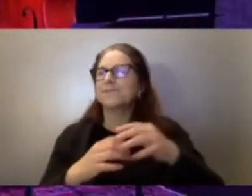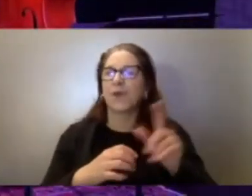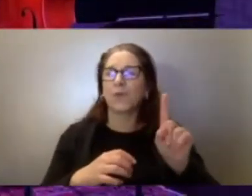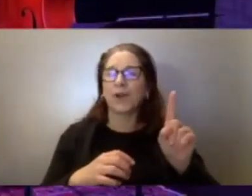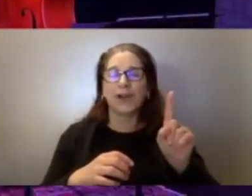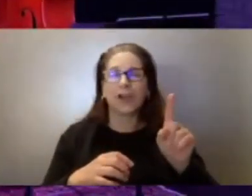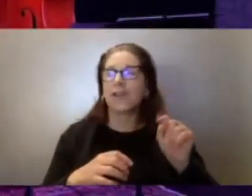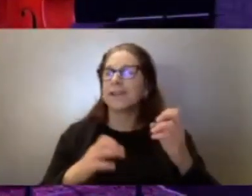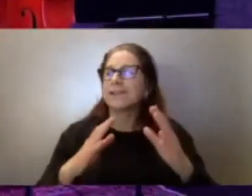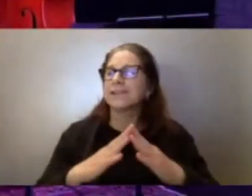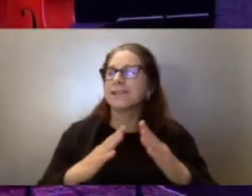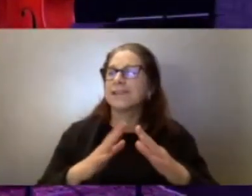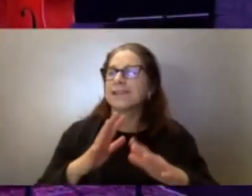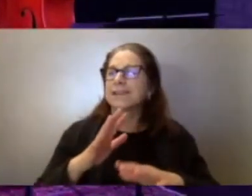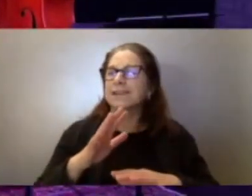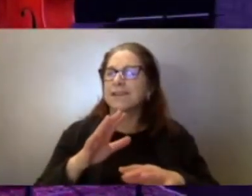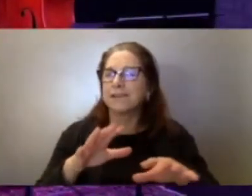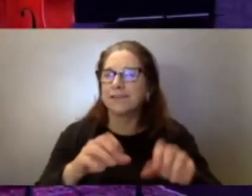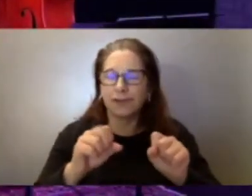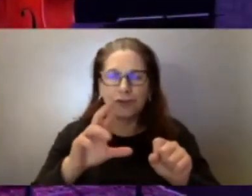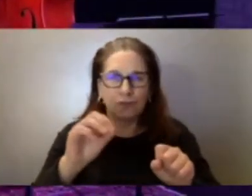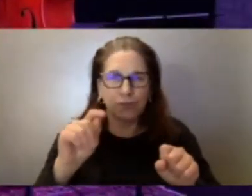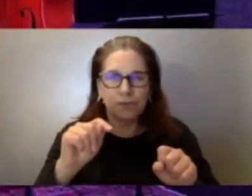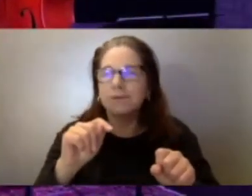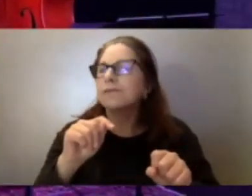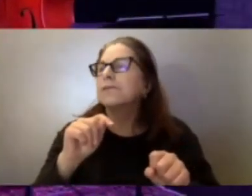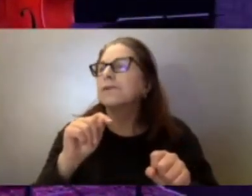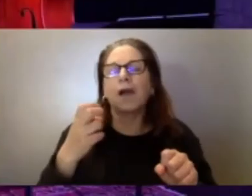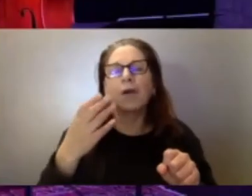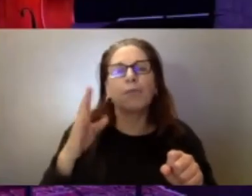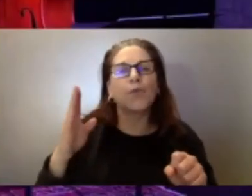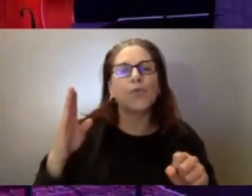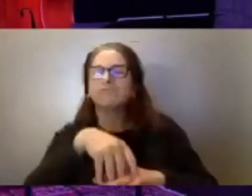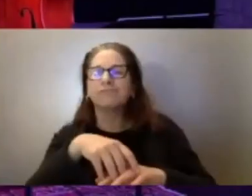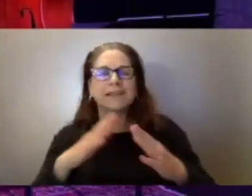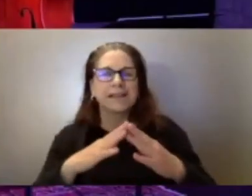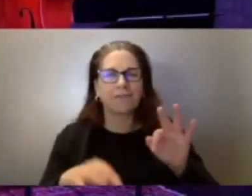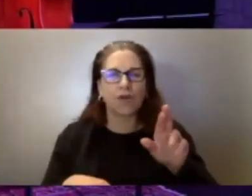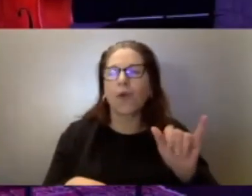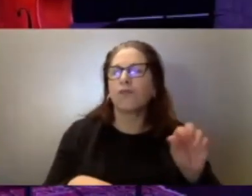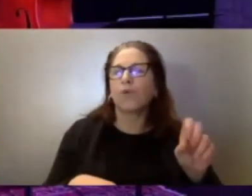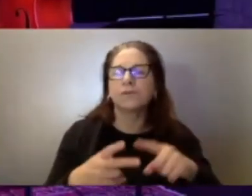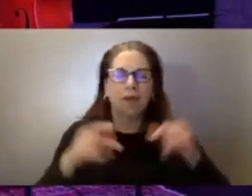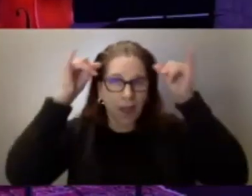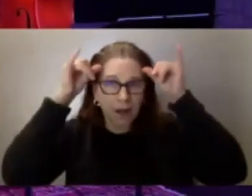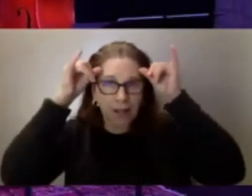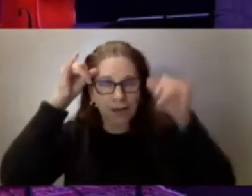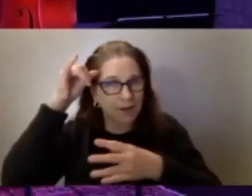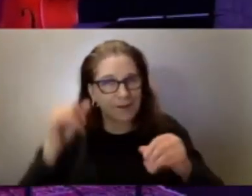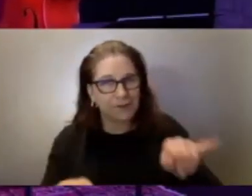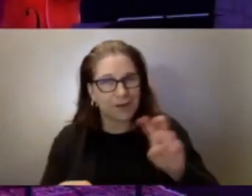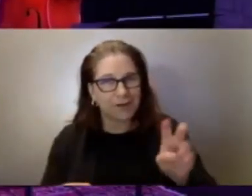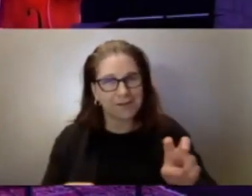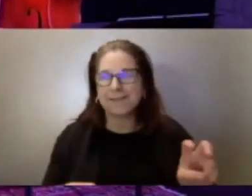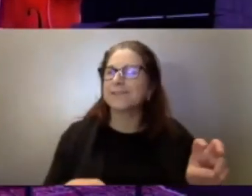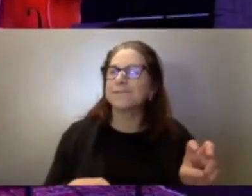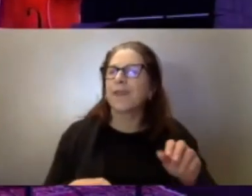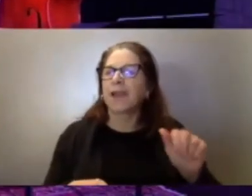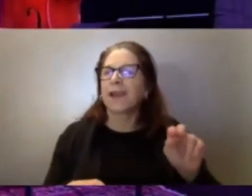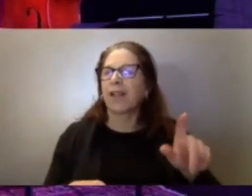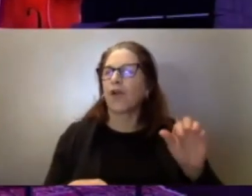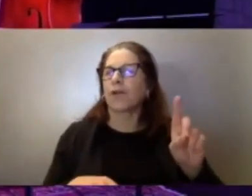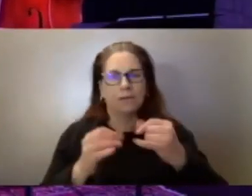distance. A city where the blues took root, a city of railroads, cattle, and jazz, a naval court place for the